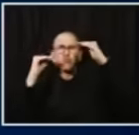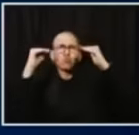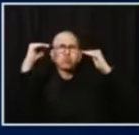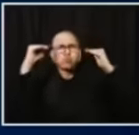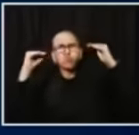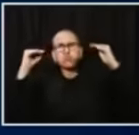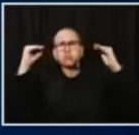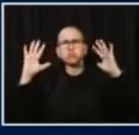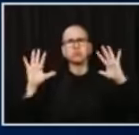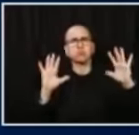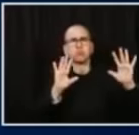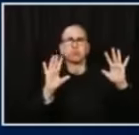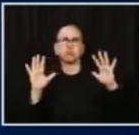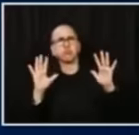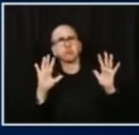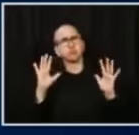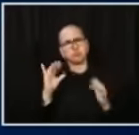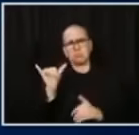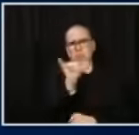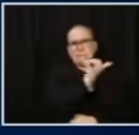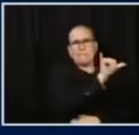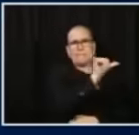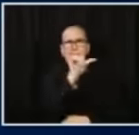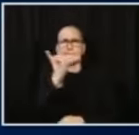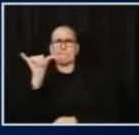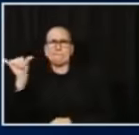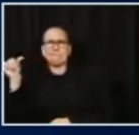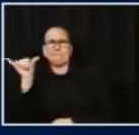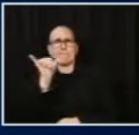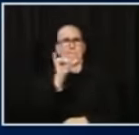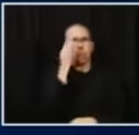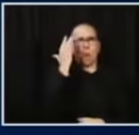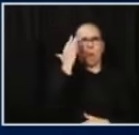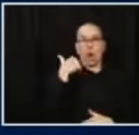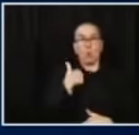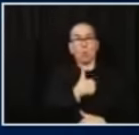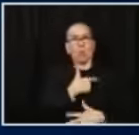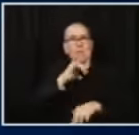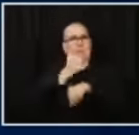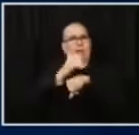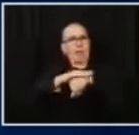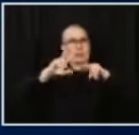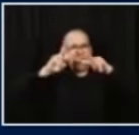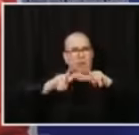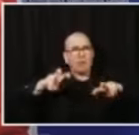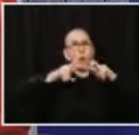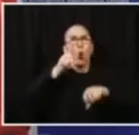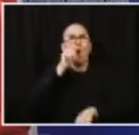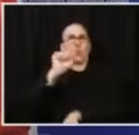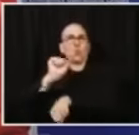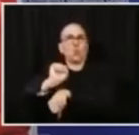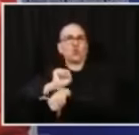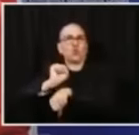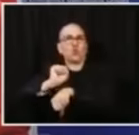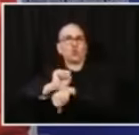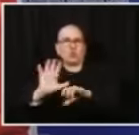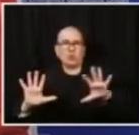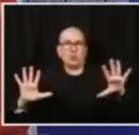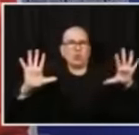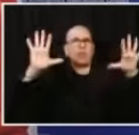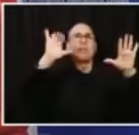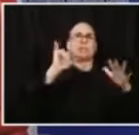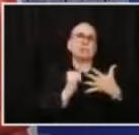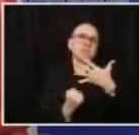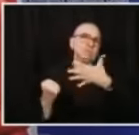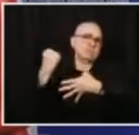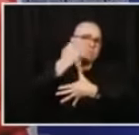vaccination distribution, in part because we're looking at individuals who are employed and based on their workplace.